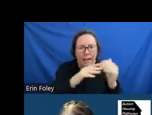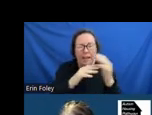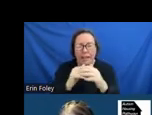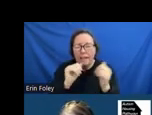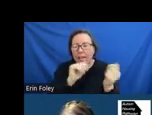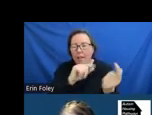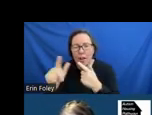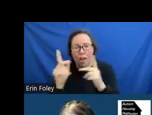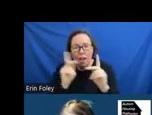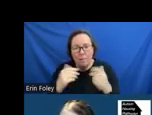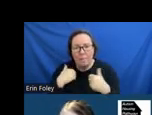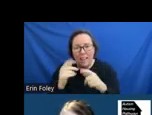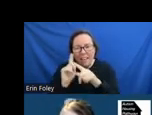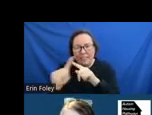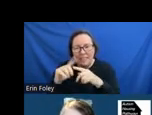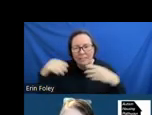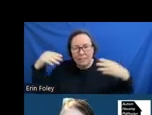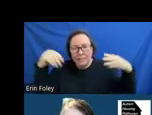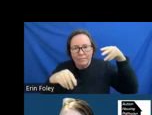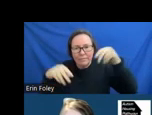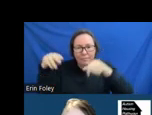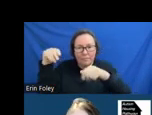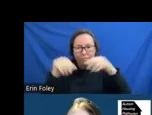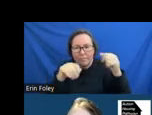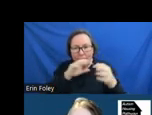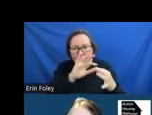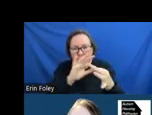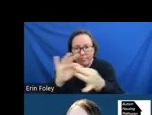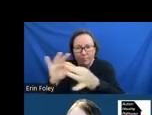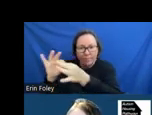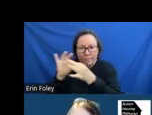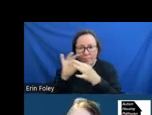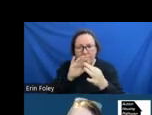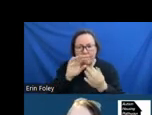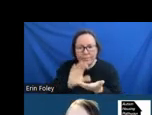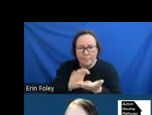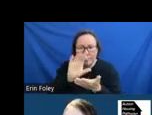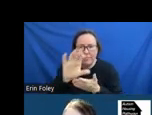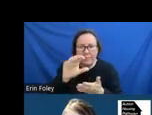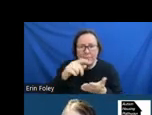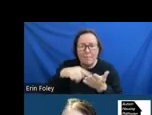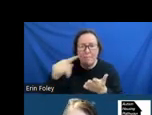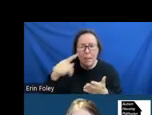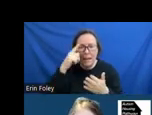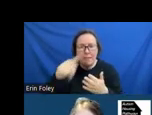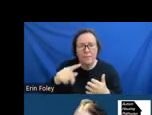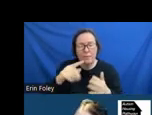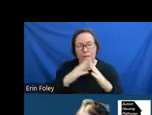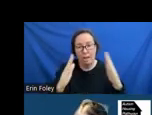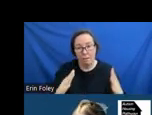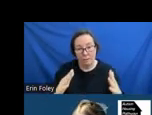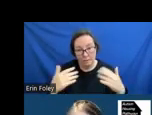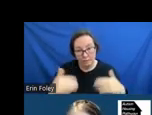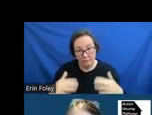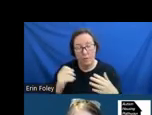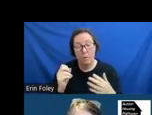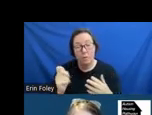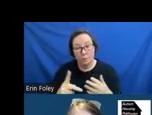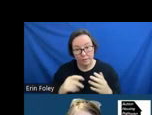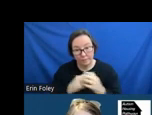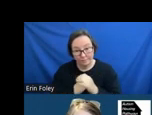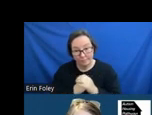that bottom bun and the burger, the less we have to rely on the private pay and on the unpaid support from family and